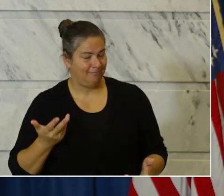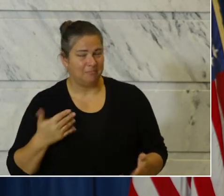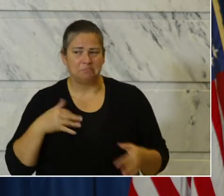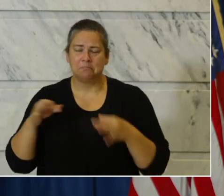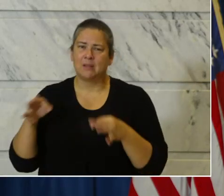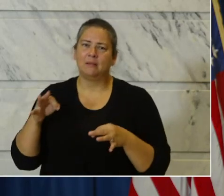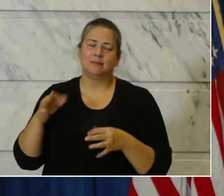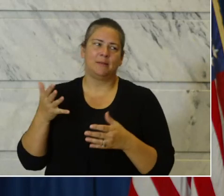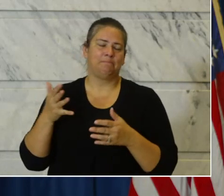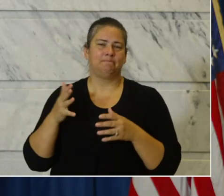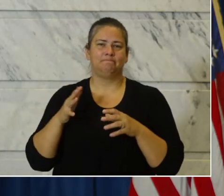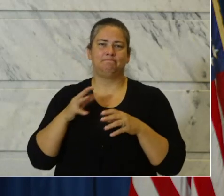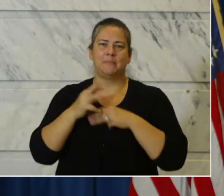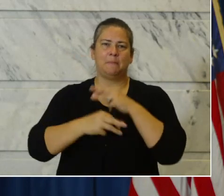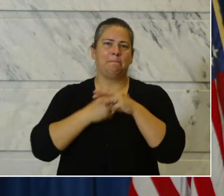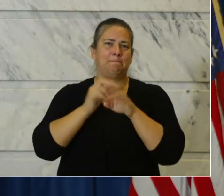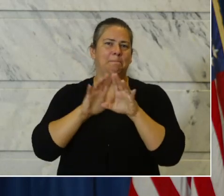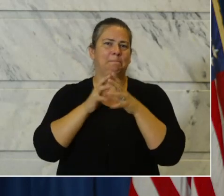and